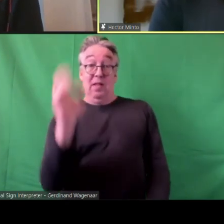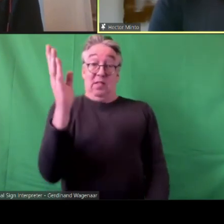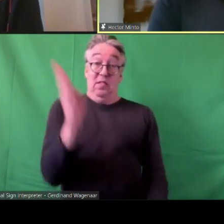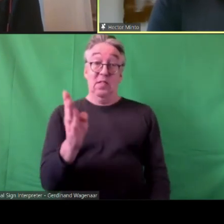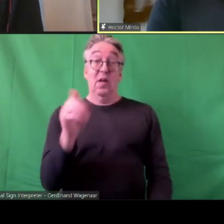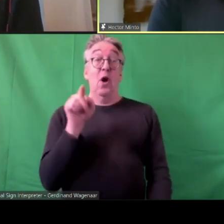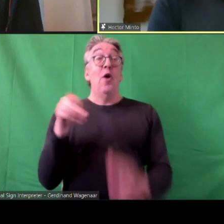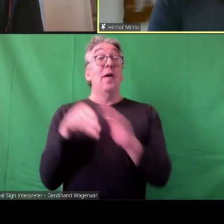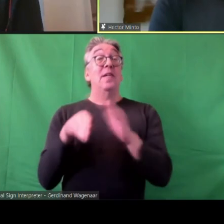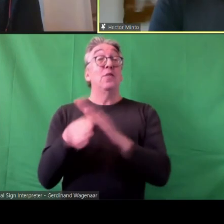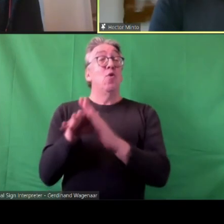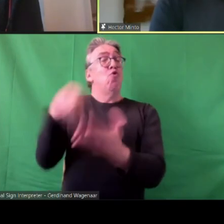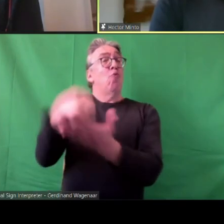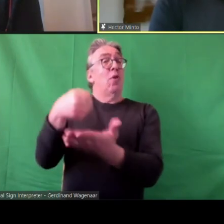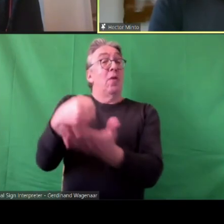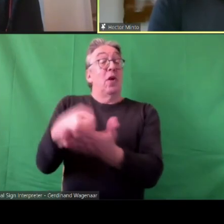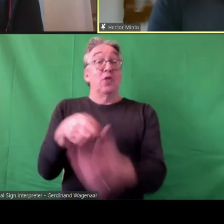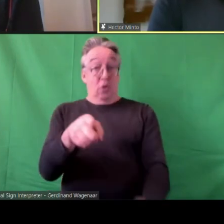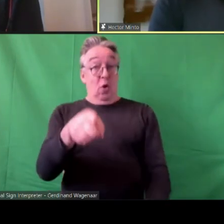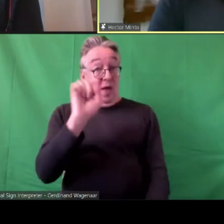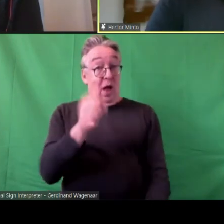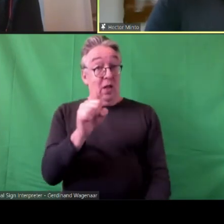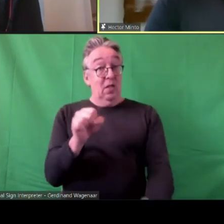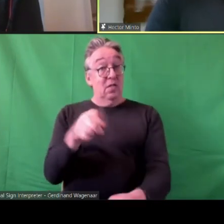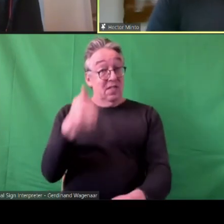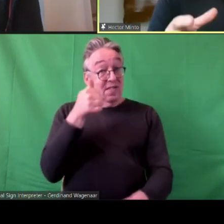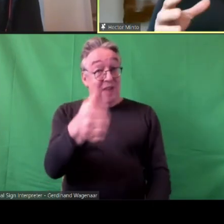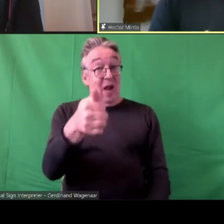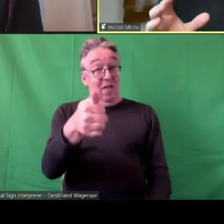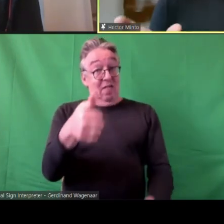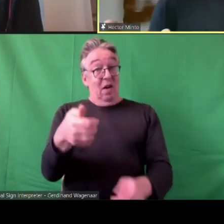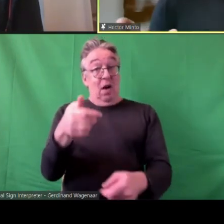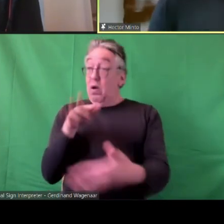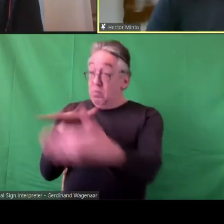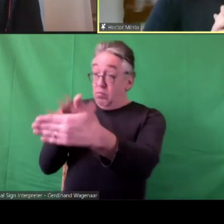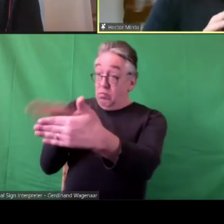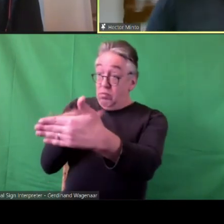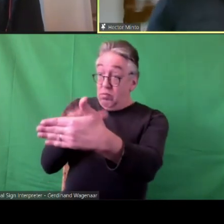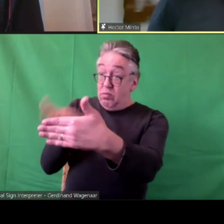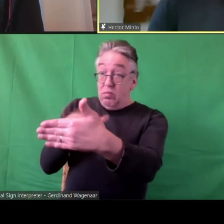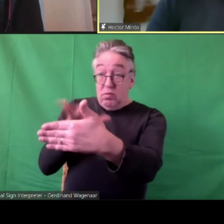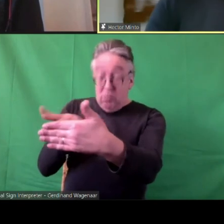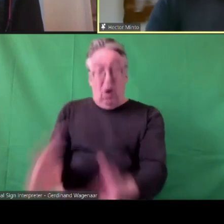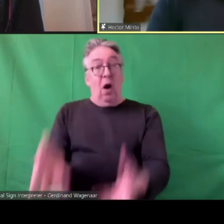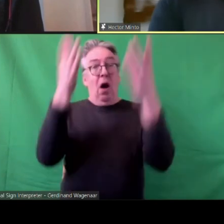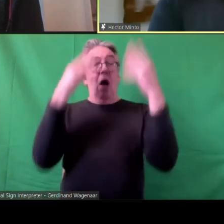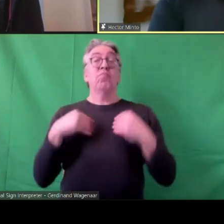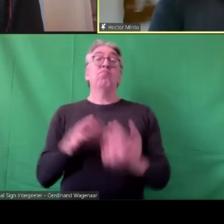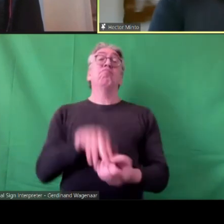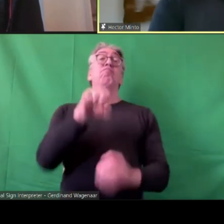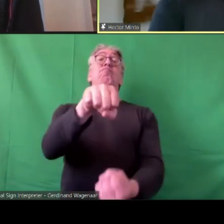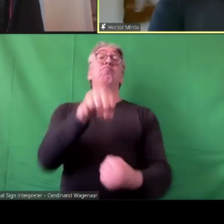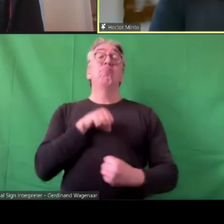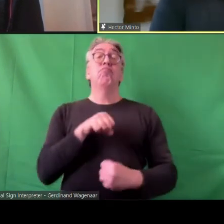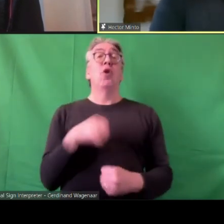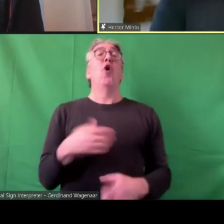aka.ms/accessibility fundamentals. And you can essentially earn a qualification in accessibility at level 101, the basics. What is disability in the